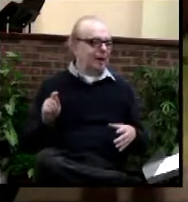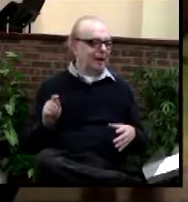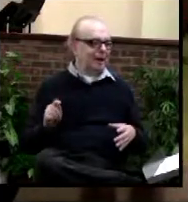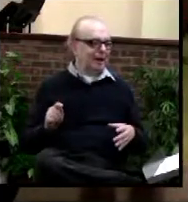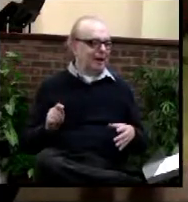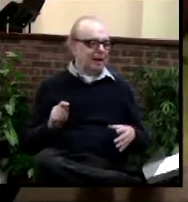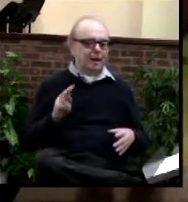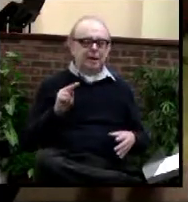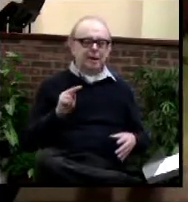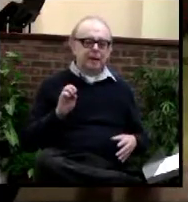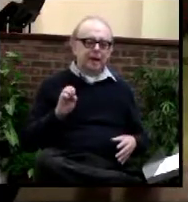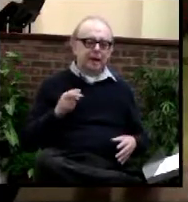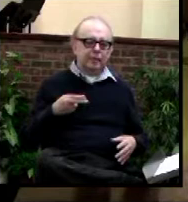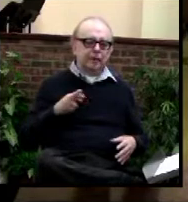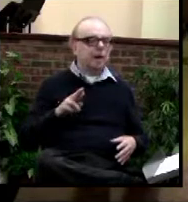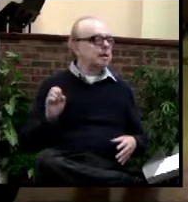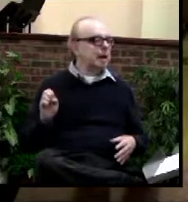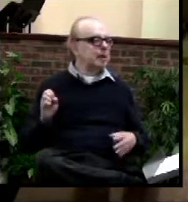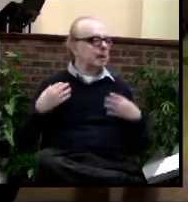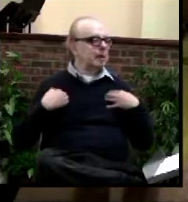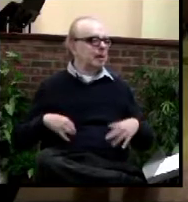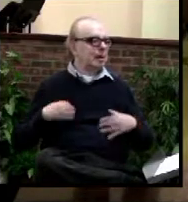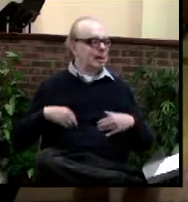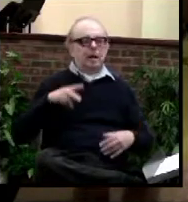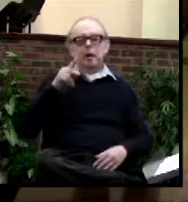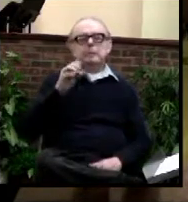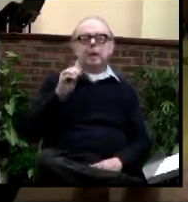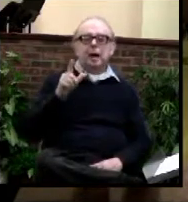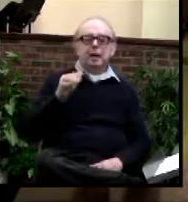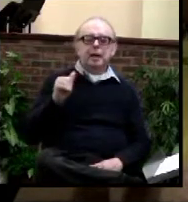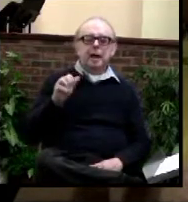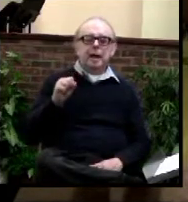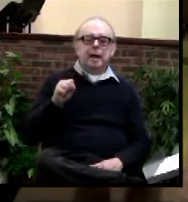y'all remember those? Polyester suits, right?